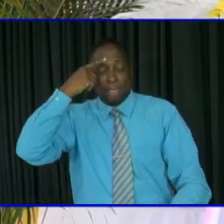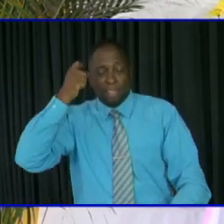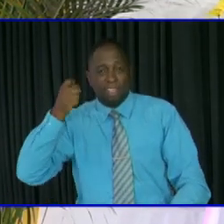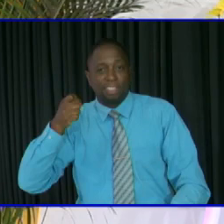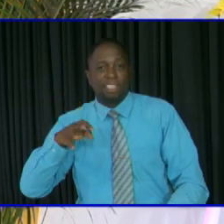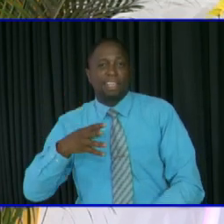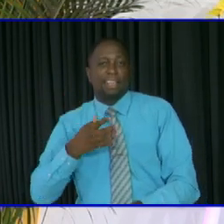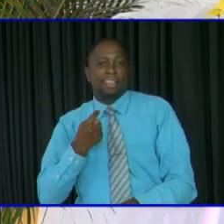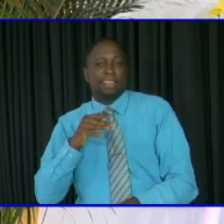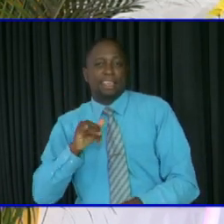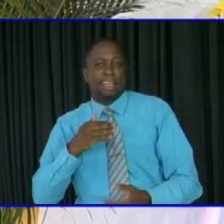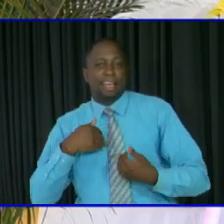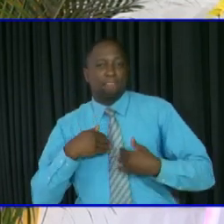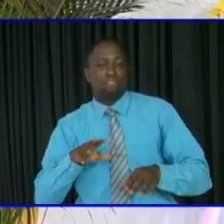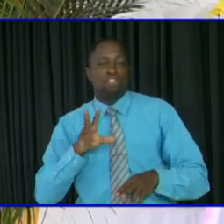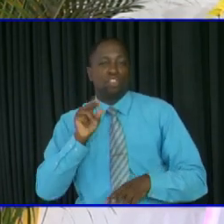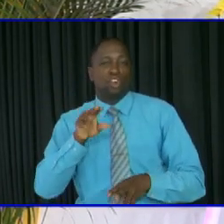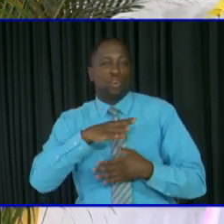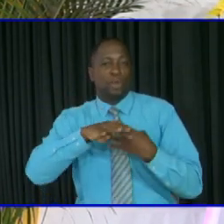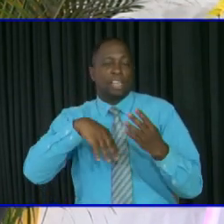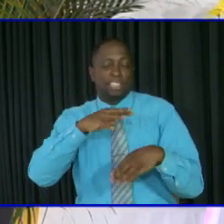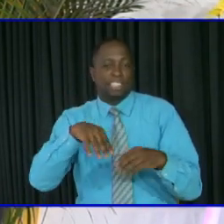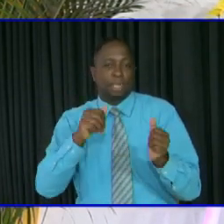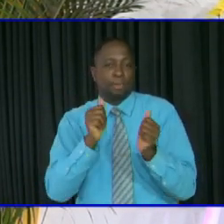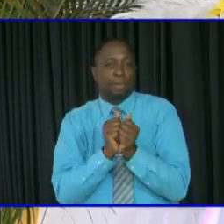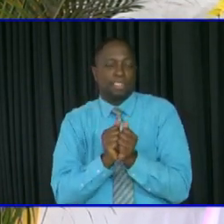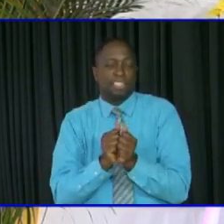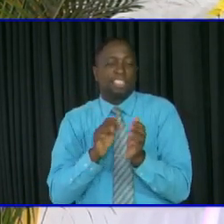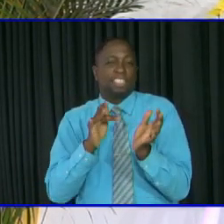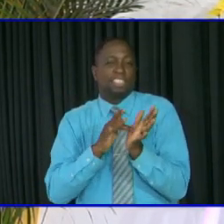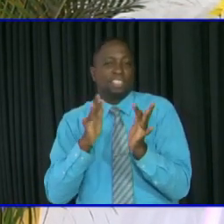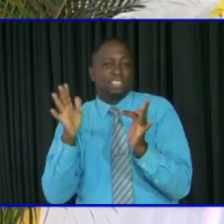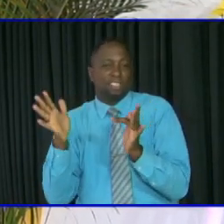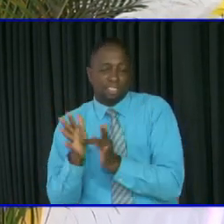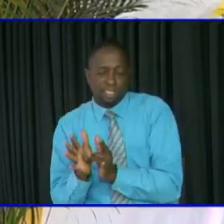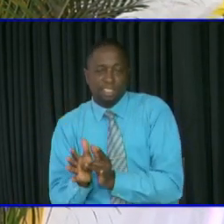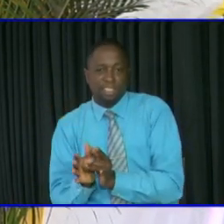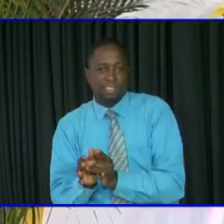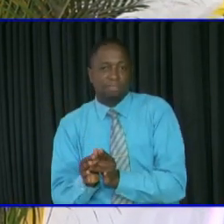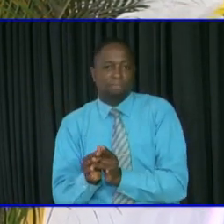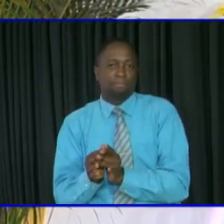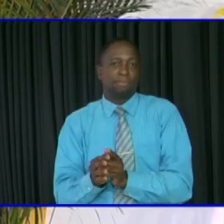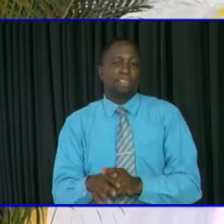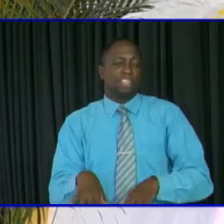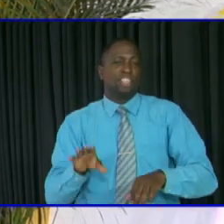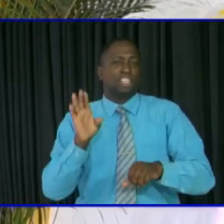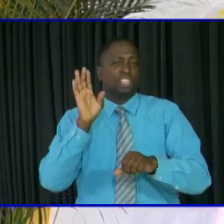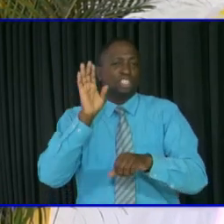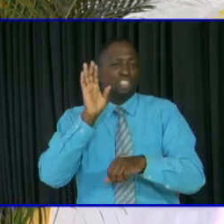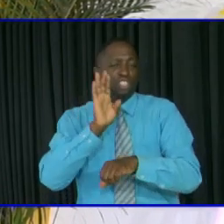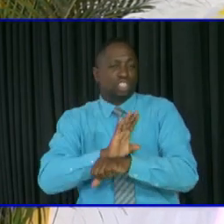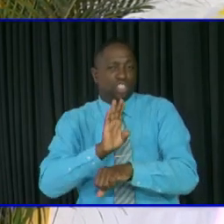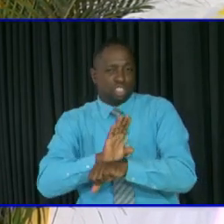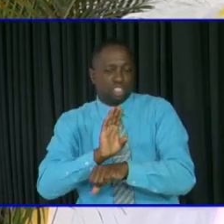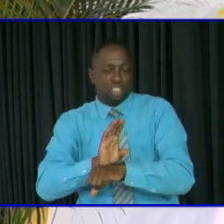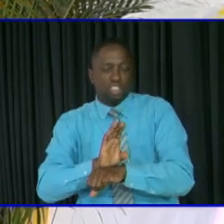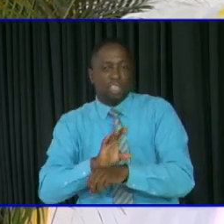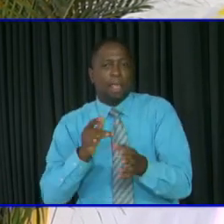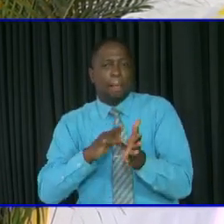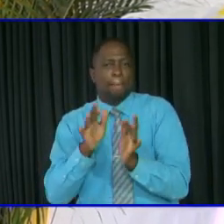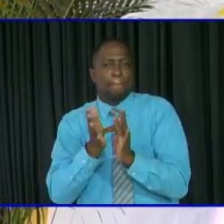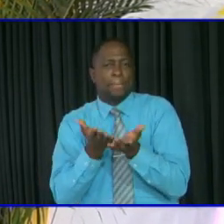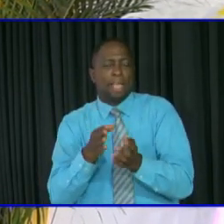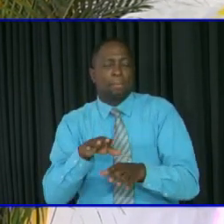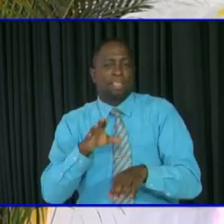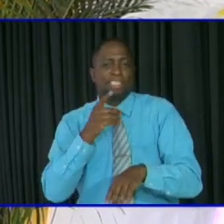to enter. I submit to you that the church, according to Ephesians chapter 5, is the bride of Christ. When